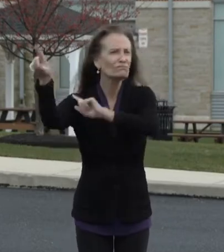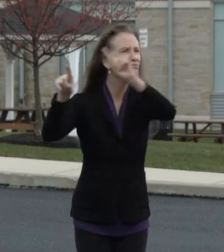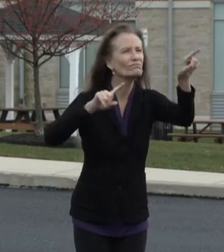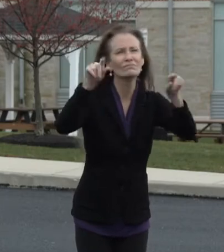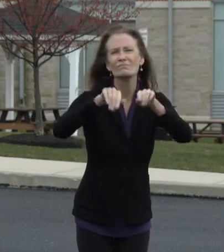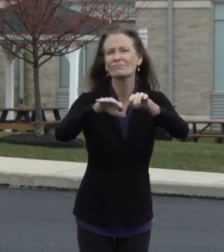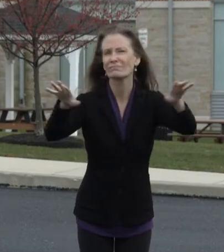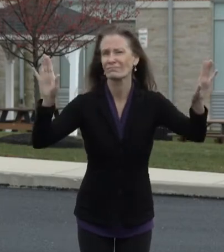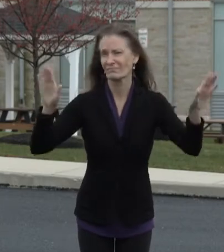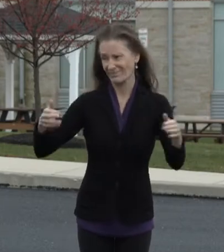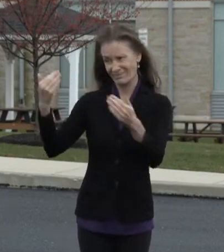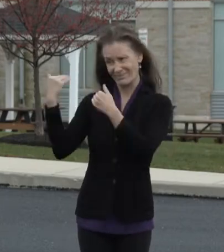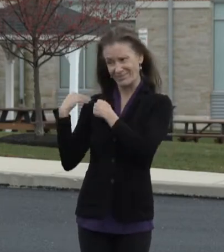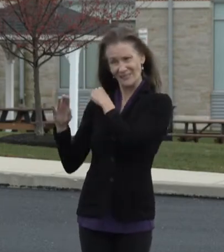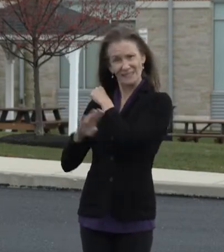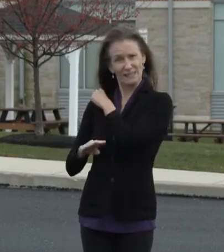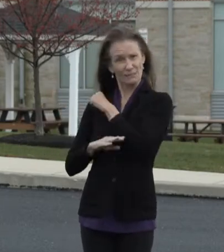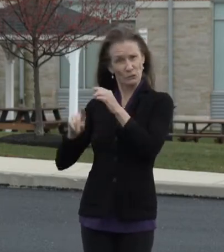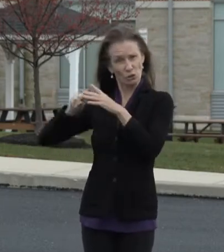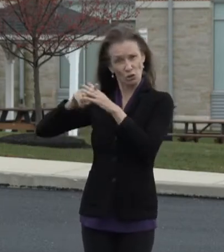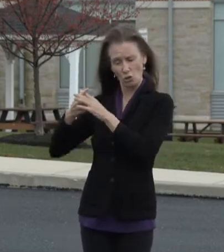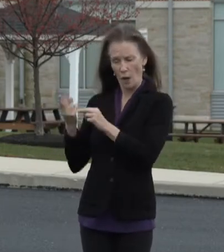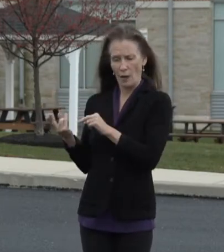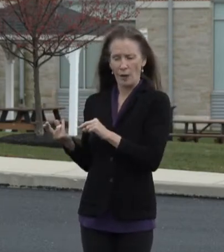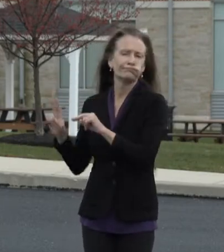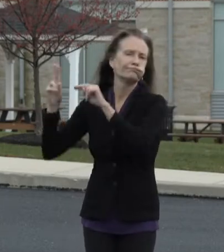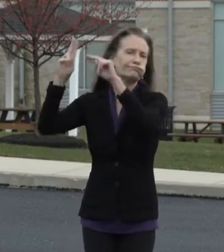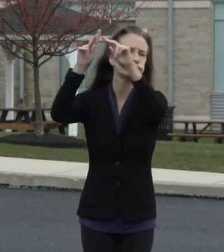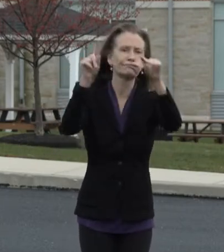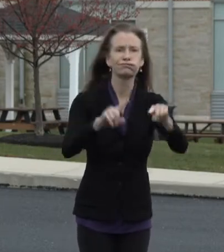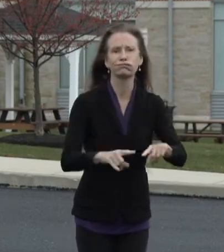Pennsylvania National Guard have served the equivalent of